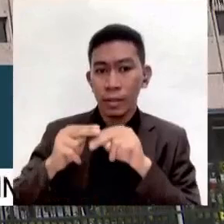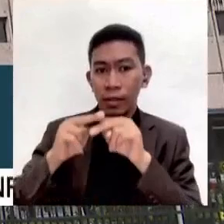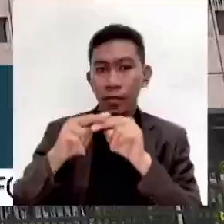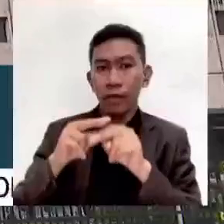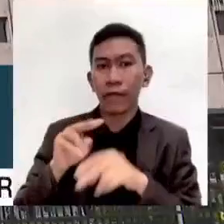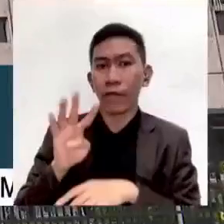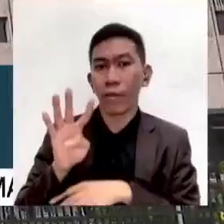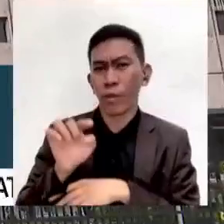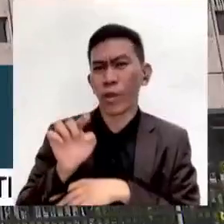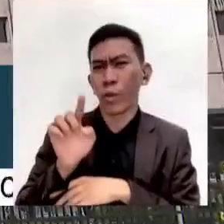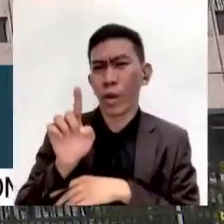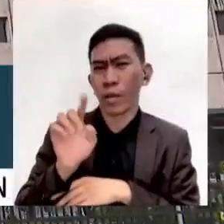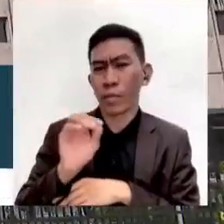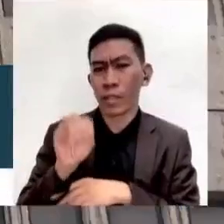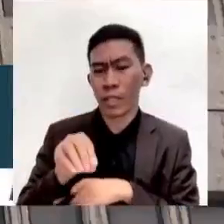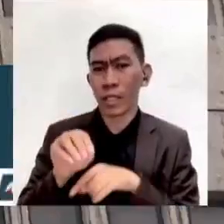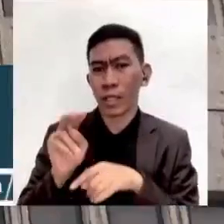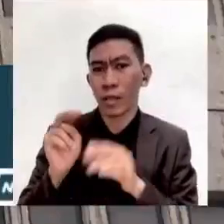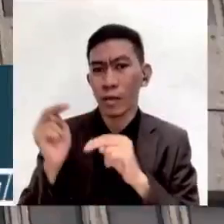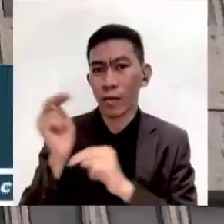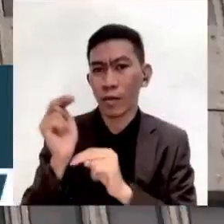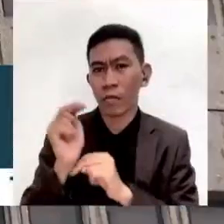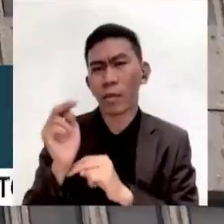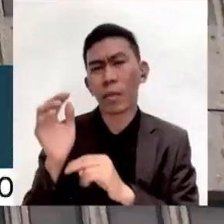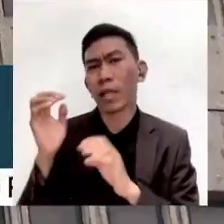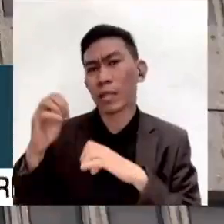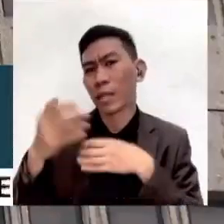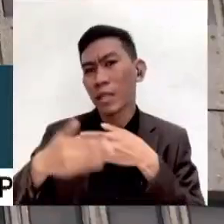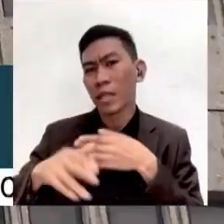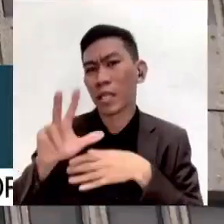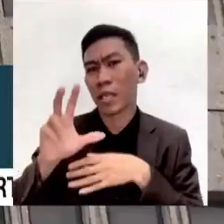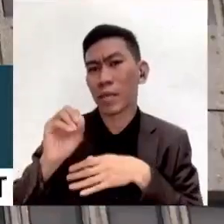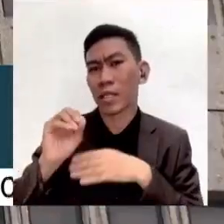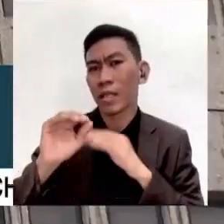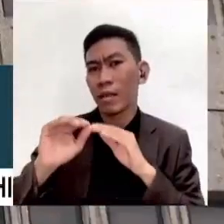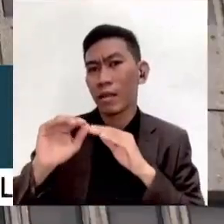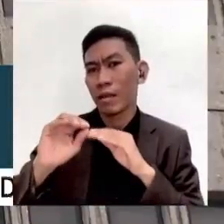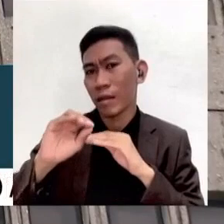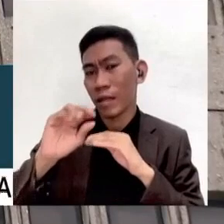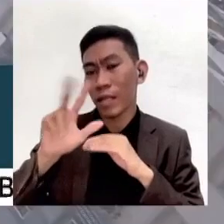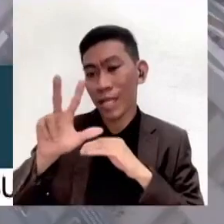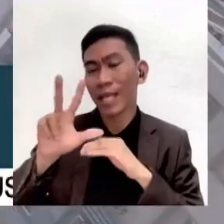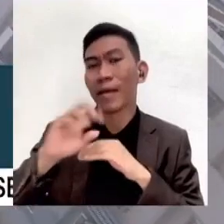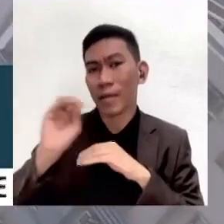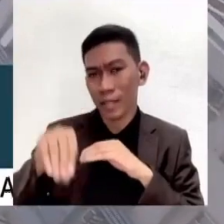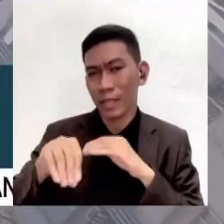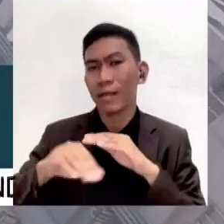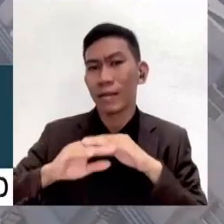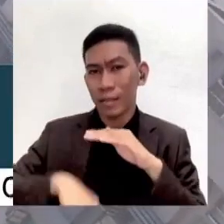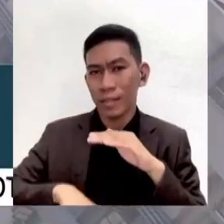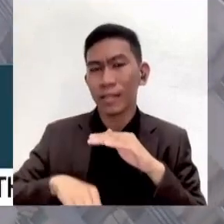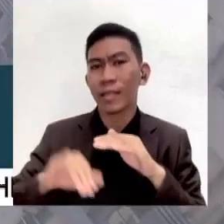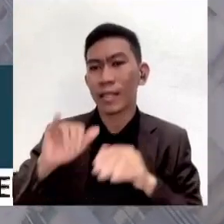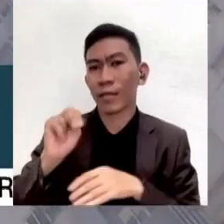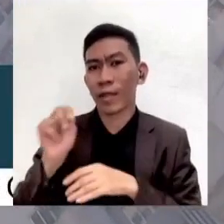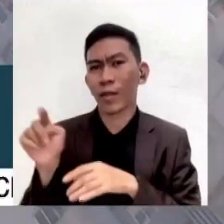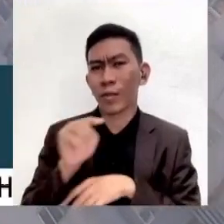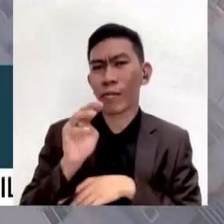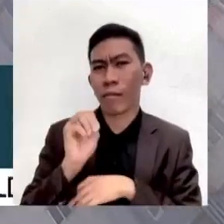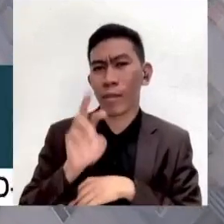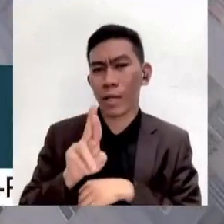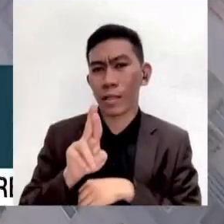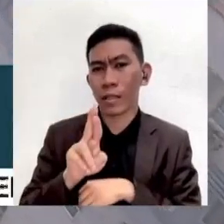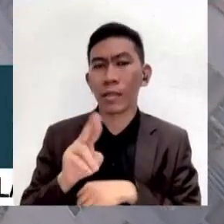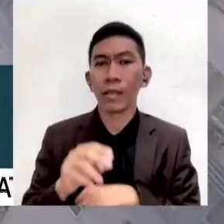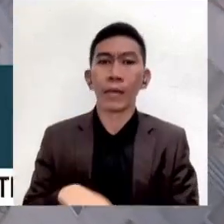projects inflation to further ease below 3% in the first quarter of 2024, even factoring in a strong El